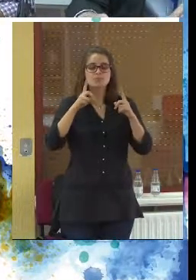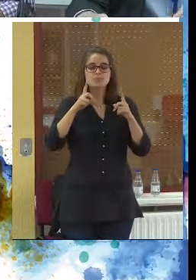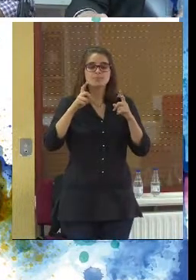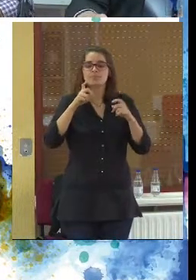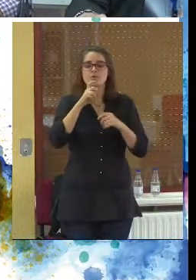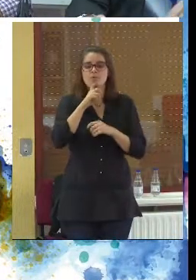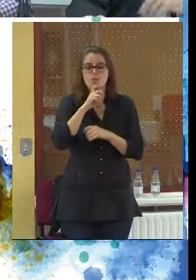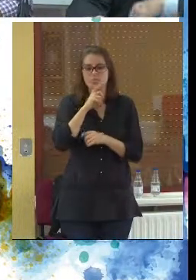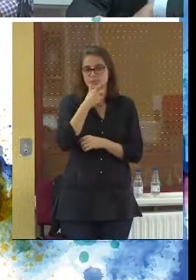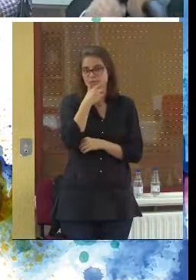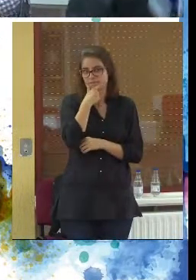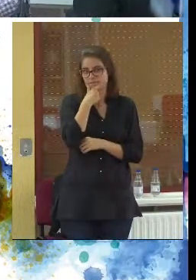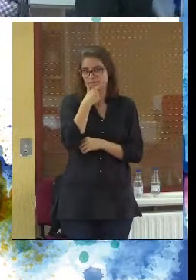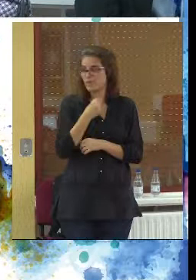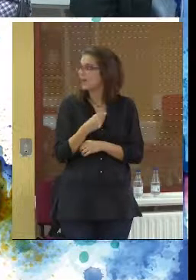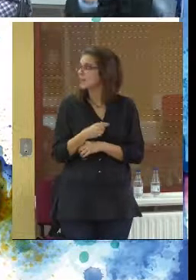understand the type of